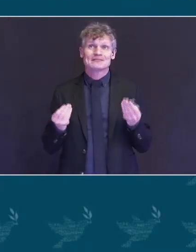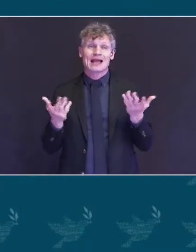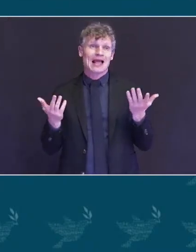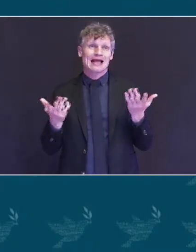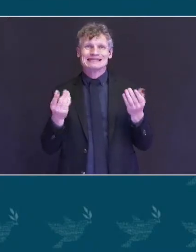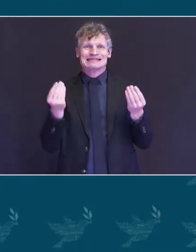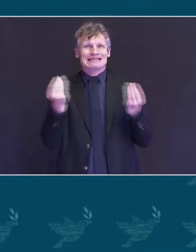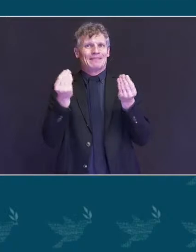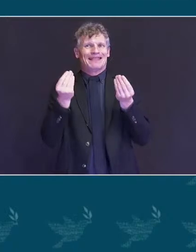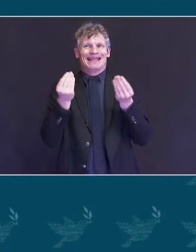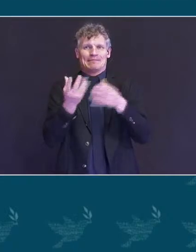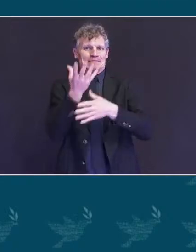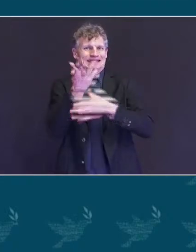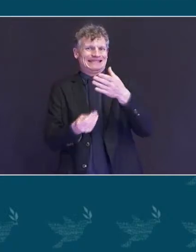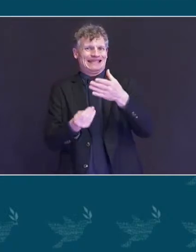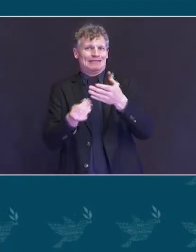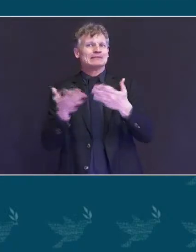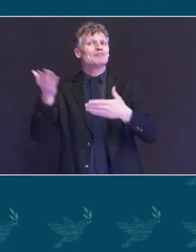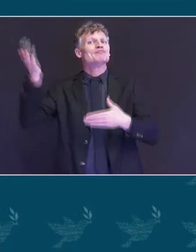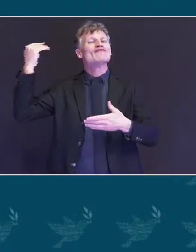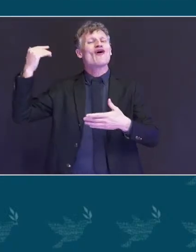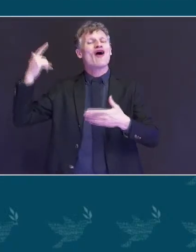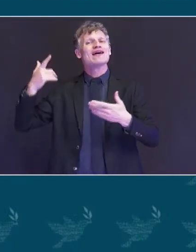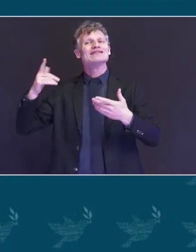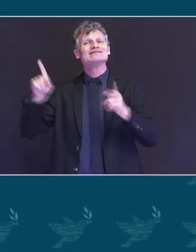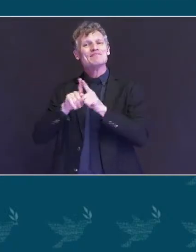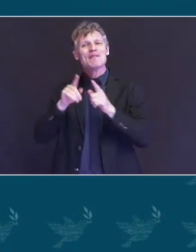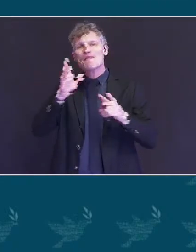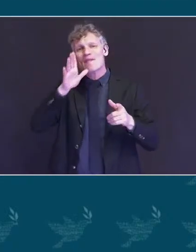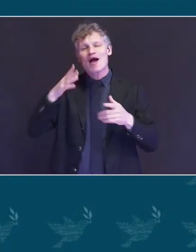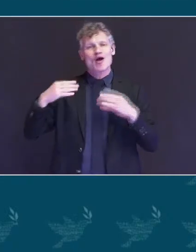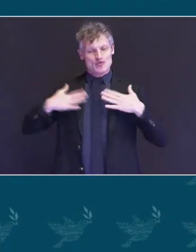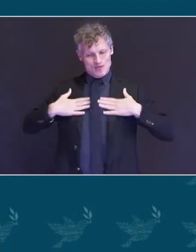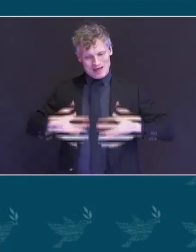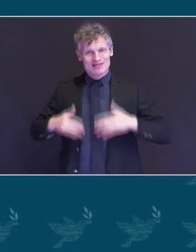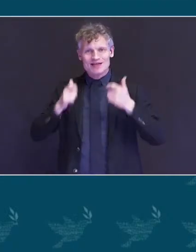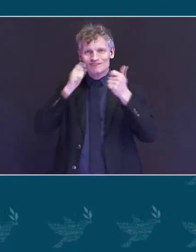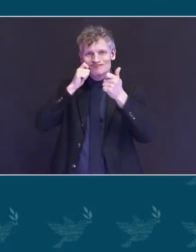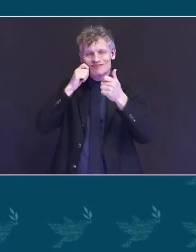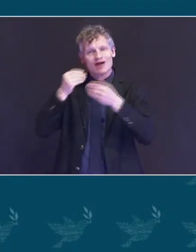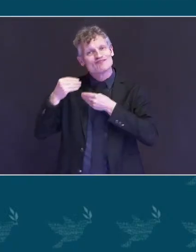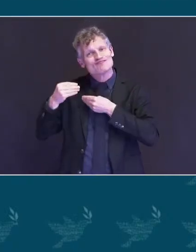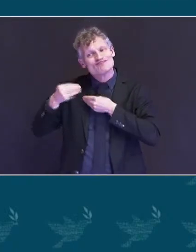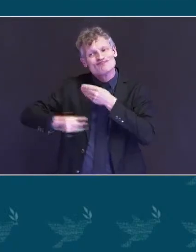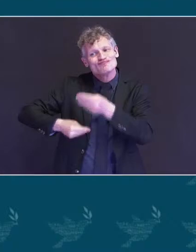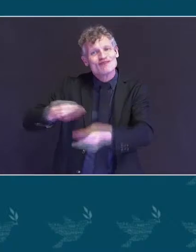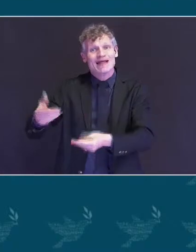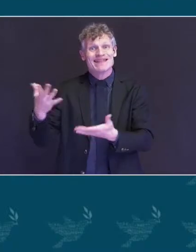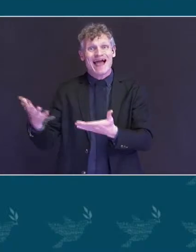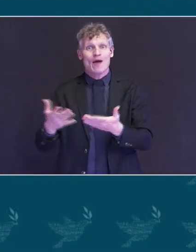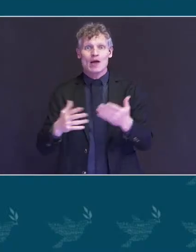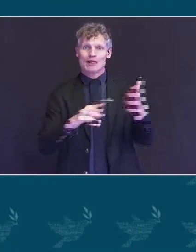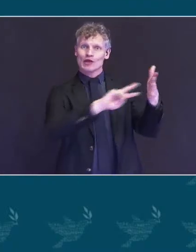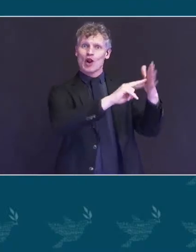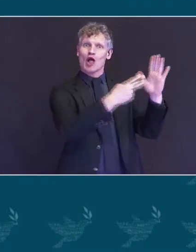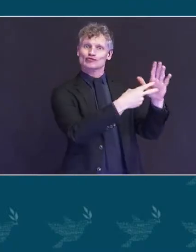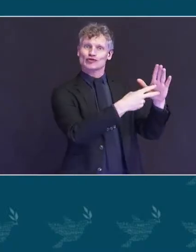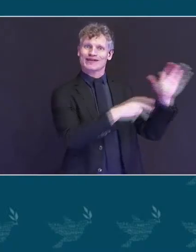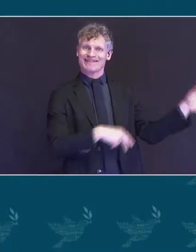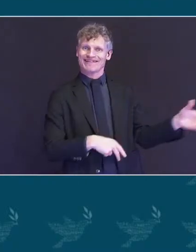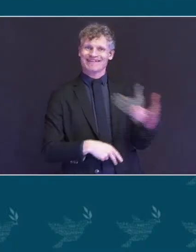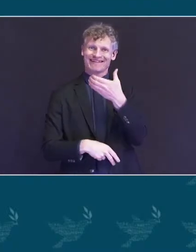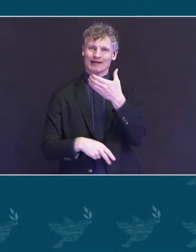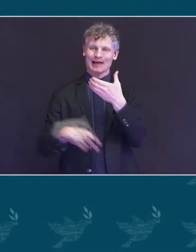human. So that's why it's important that when we build the language technology, that we need to collaborate with the native speakers, so